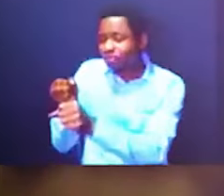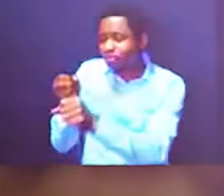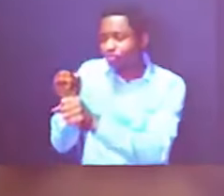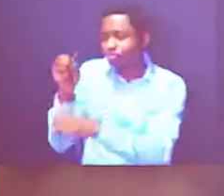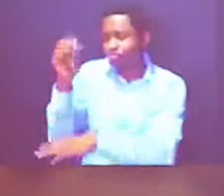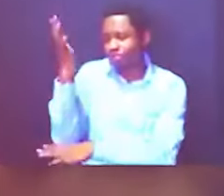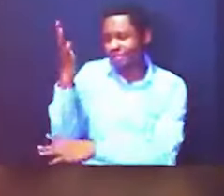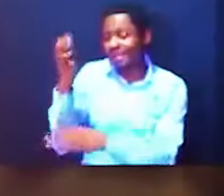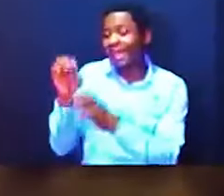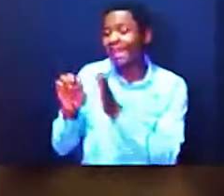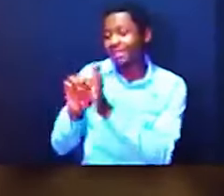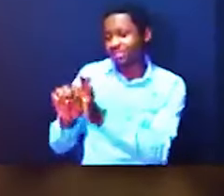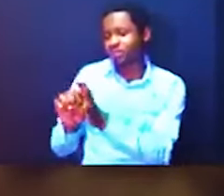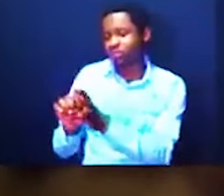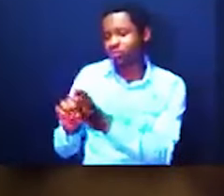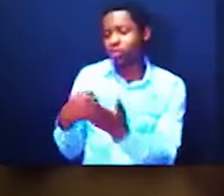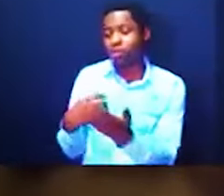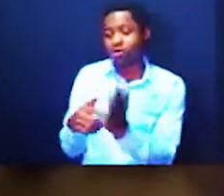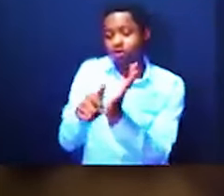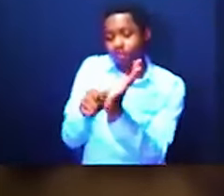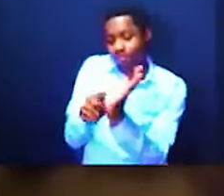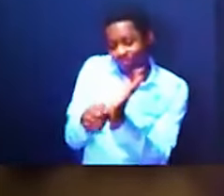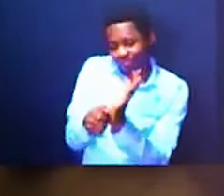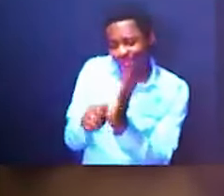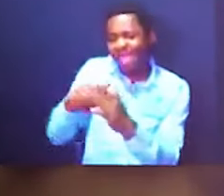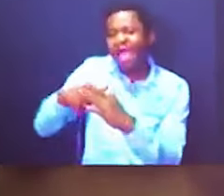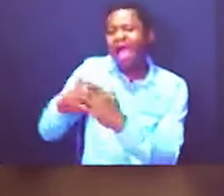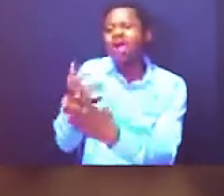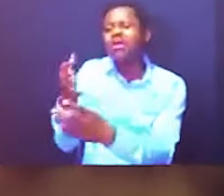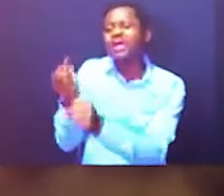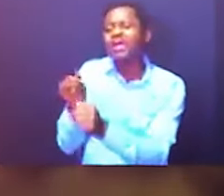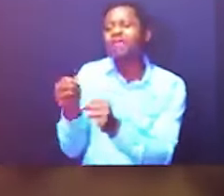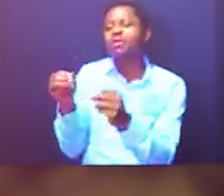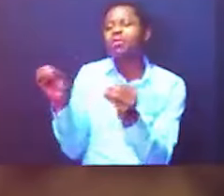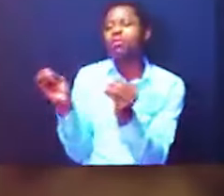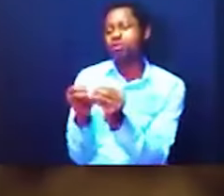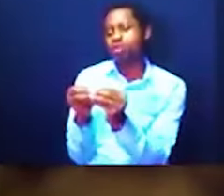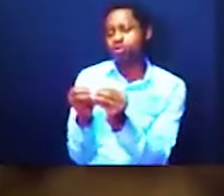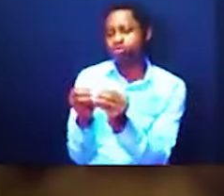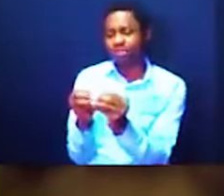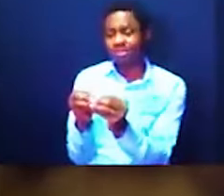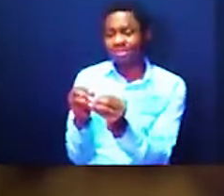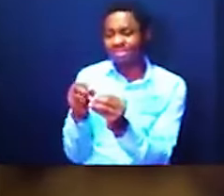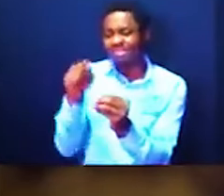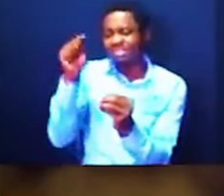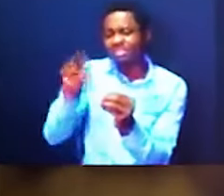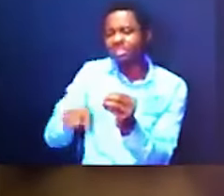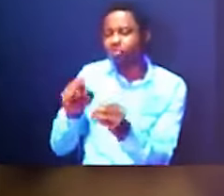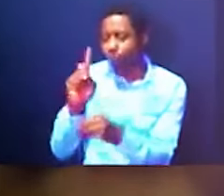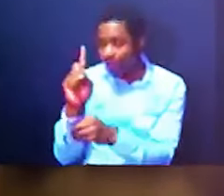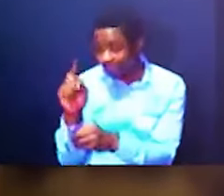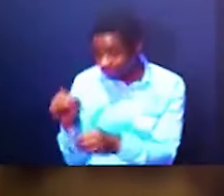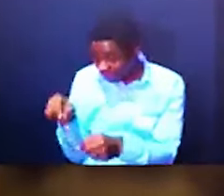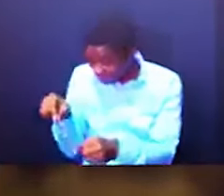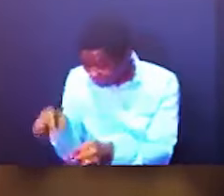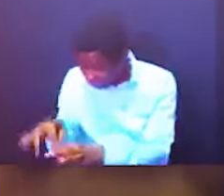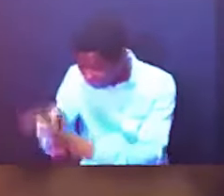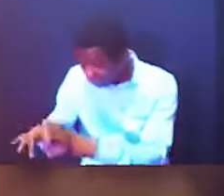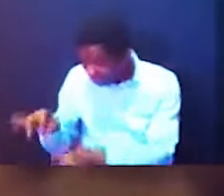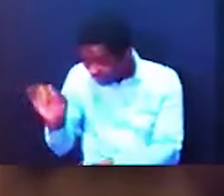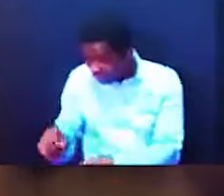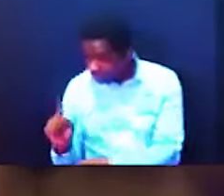we say you have a gem, it means that something has entered your system and it has the potential